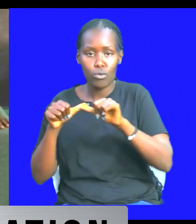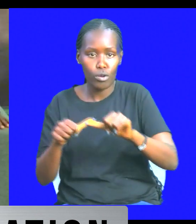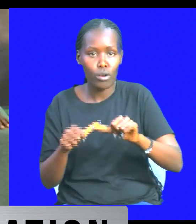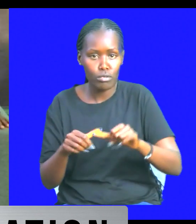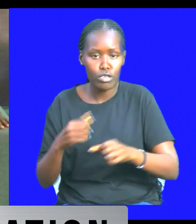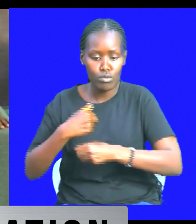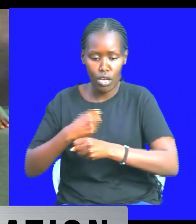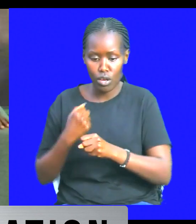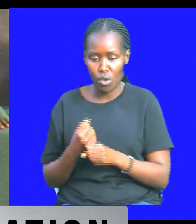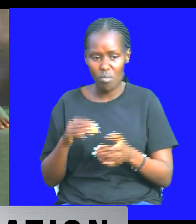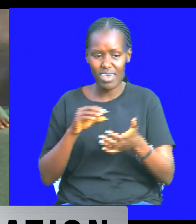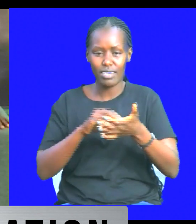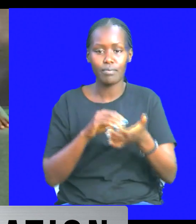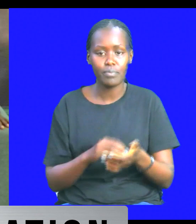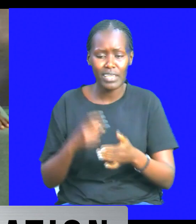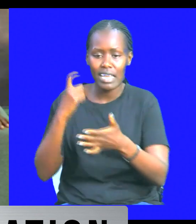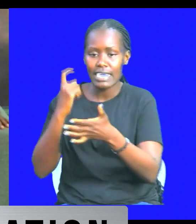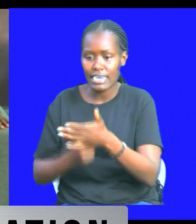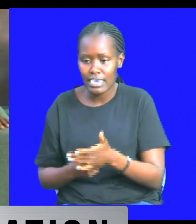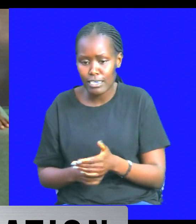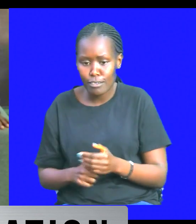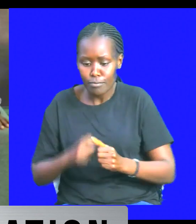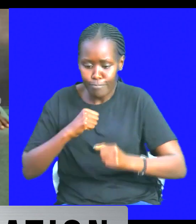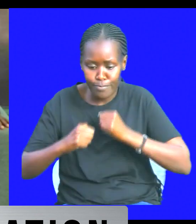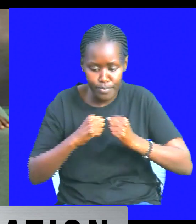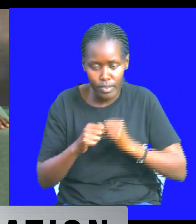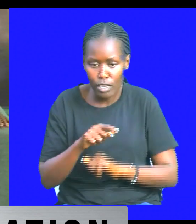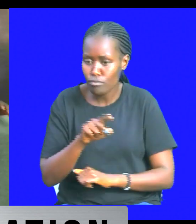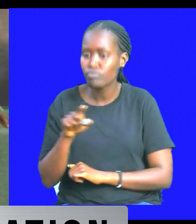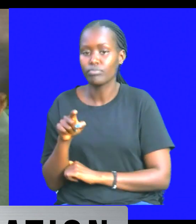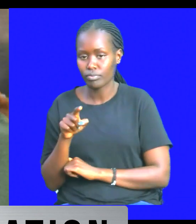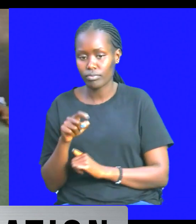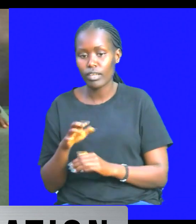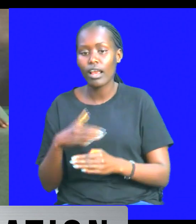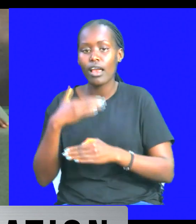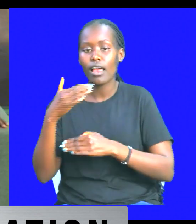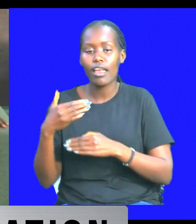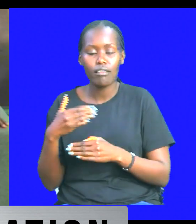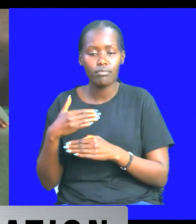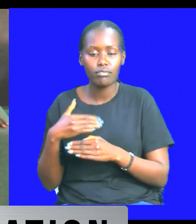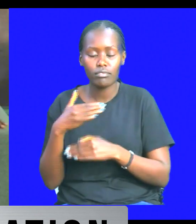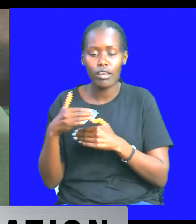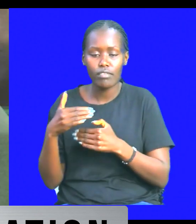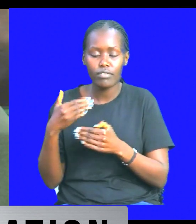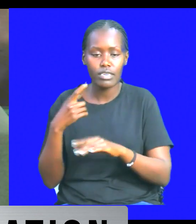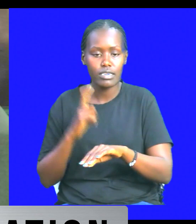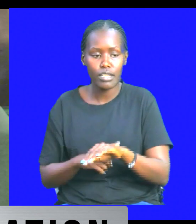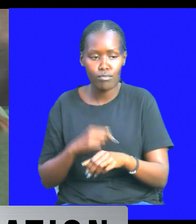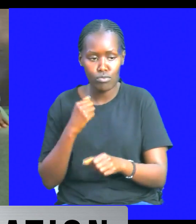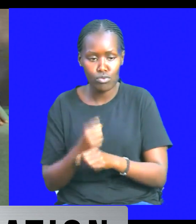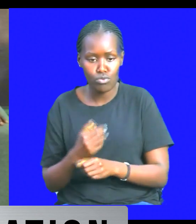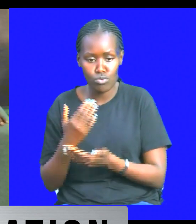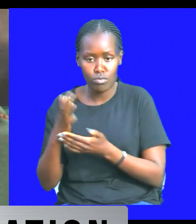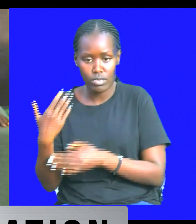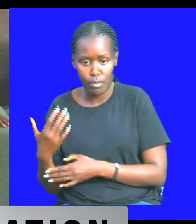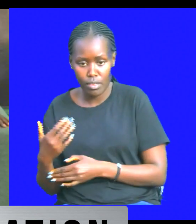the tax now has become it's chasing you around every corner. Every time you do something, tax. Every time you take a corner, tax. Every time you go and buy anything,